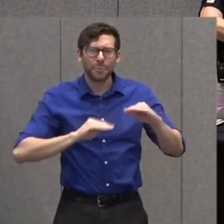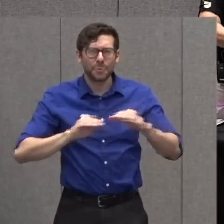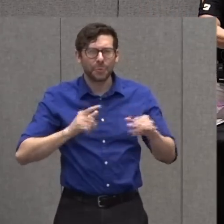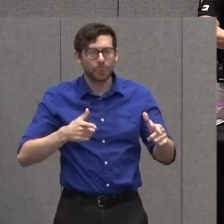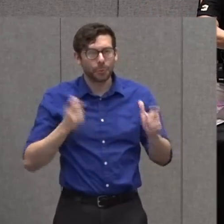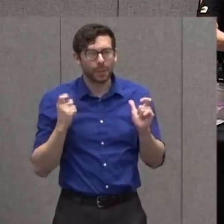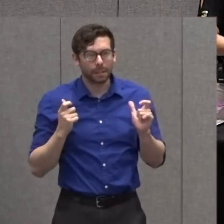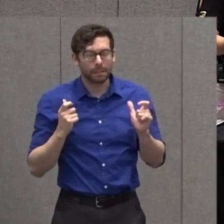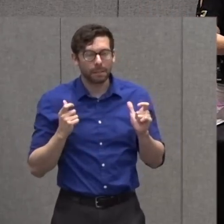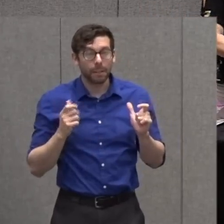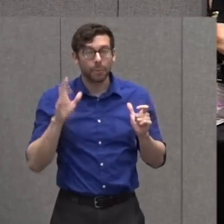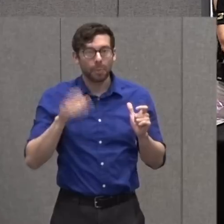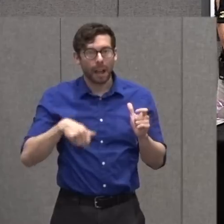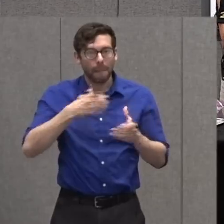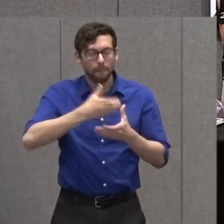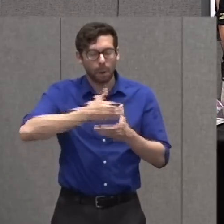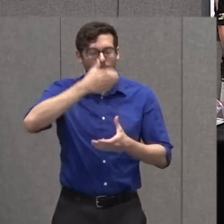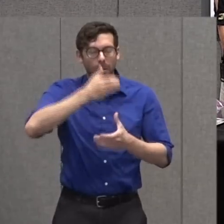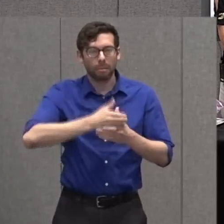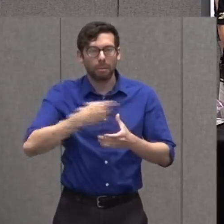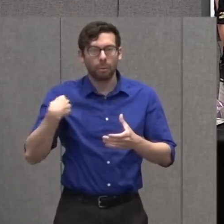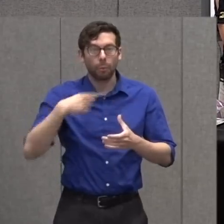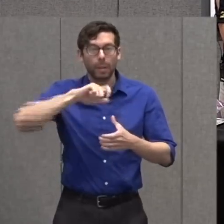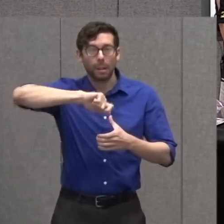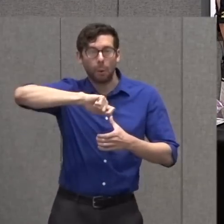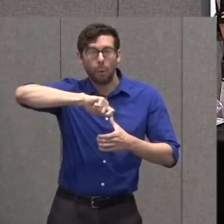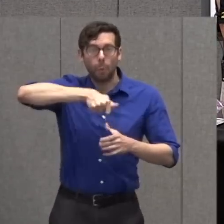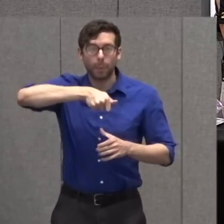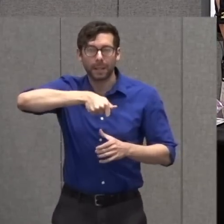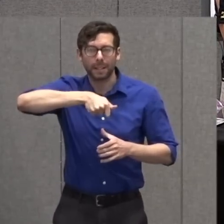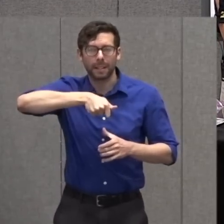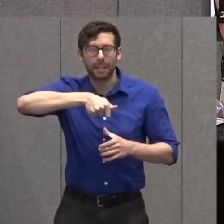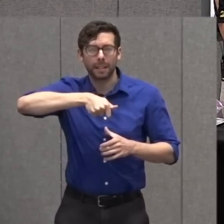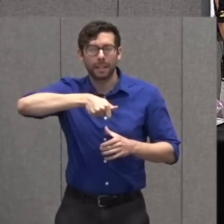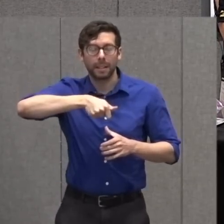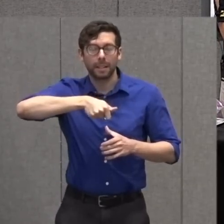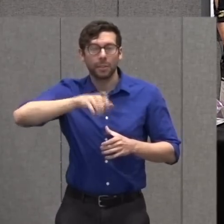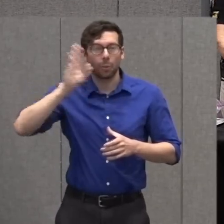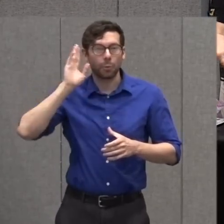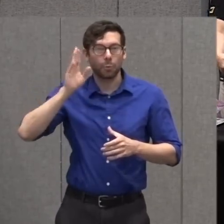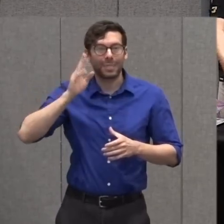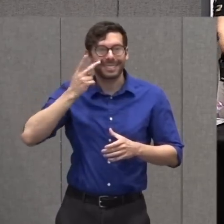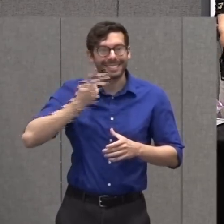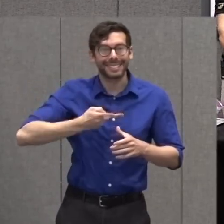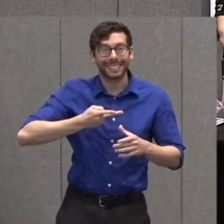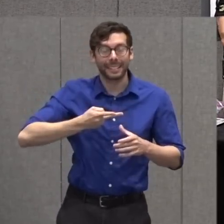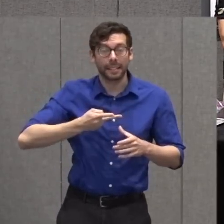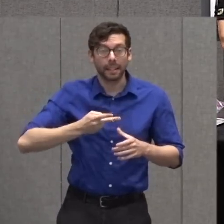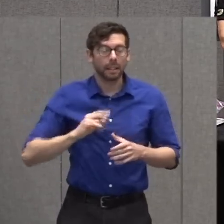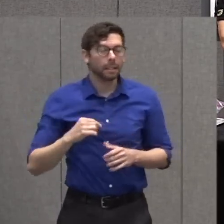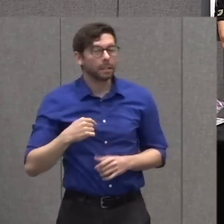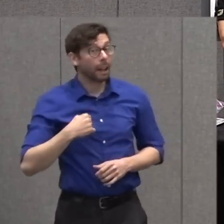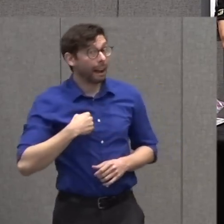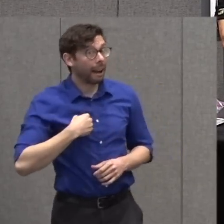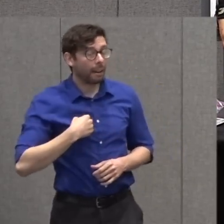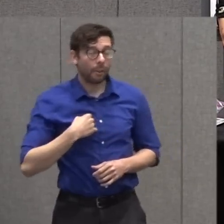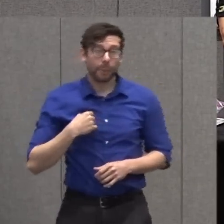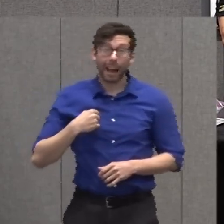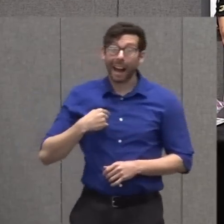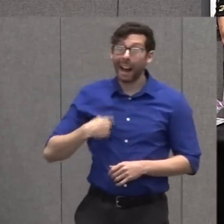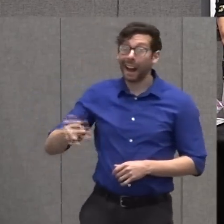the bottle, you're going to see the gas. Oh, I can hear it. And do you see how it changed? Oh, spill a little